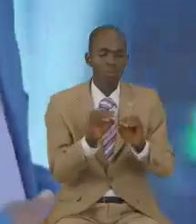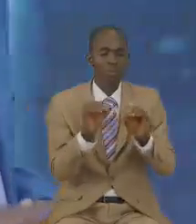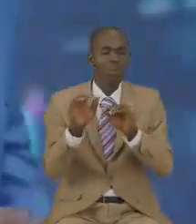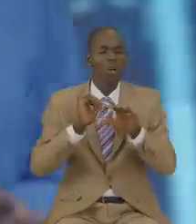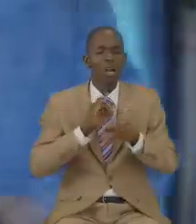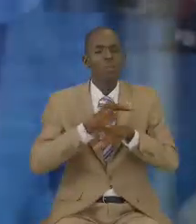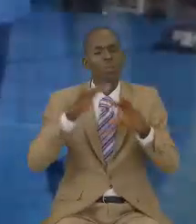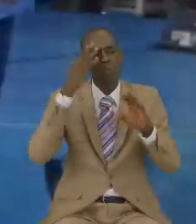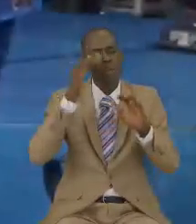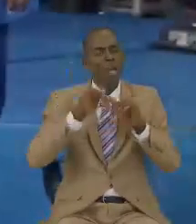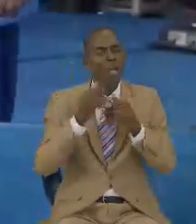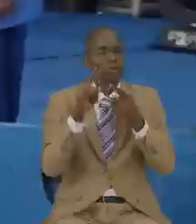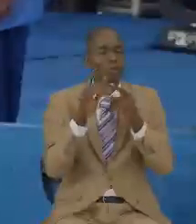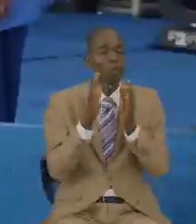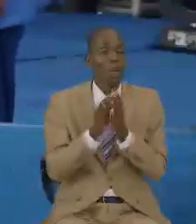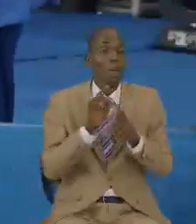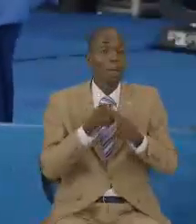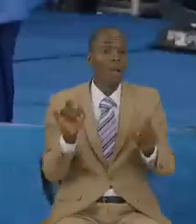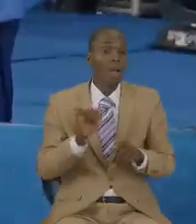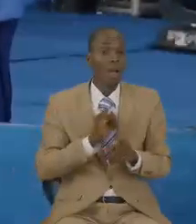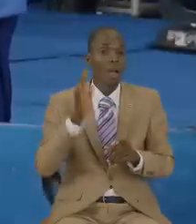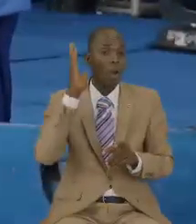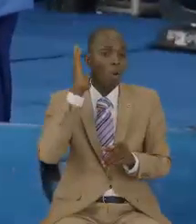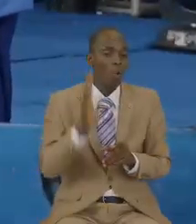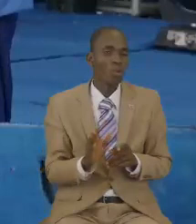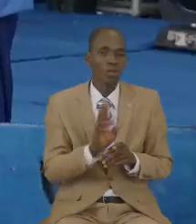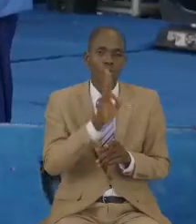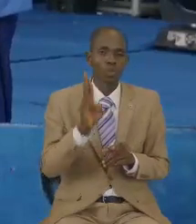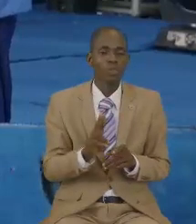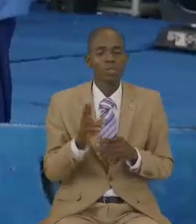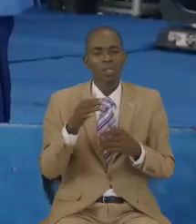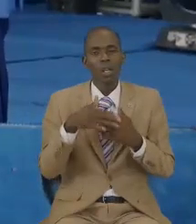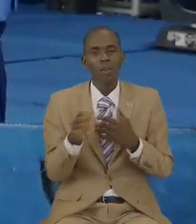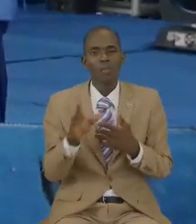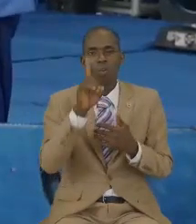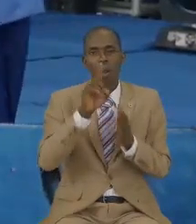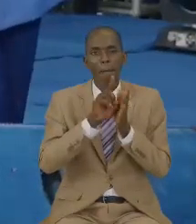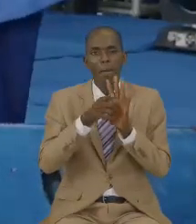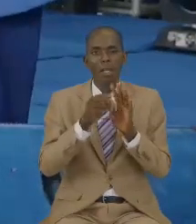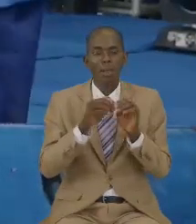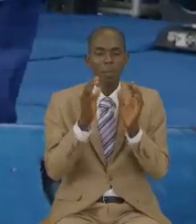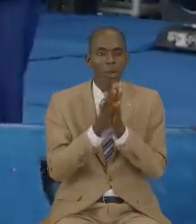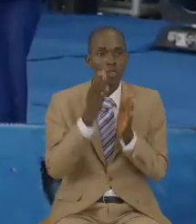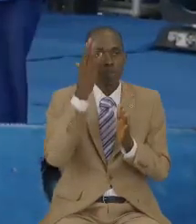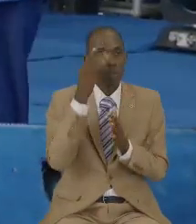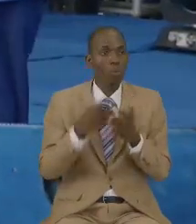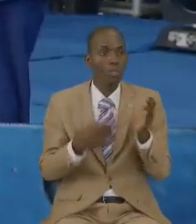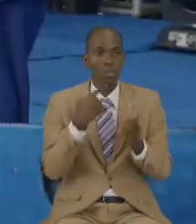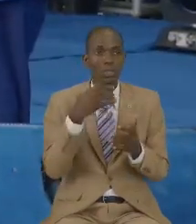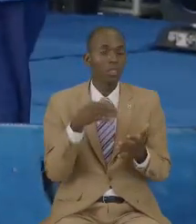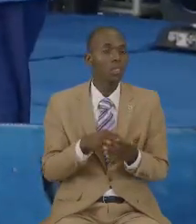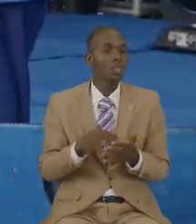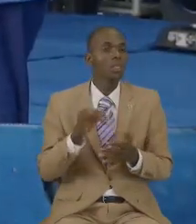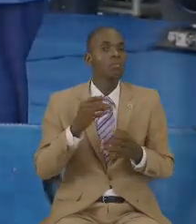to pray, but I'm going to spend, when I spend 1 minute in prayer, I don't know what to say again today, I'm